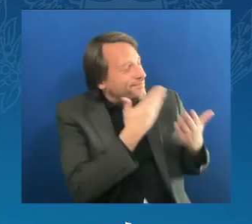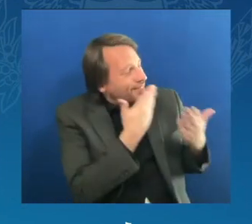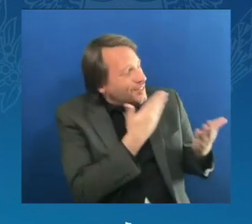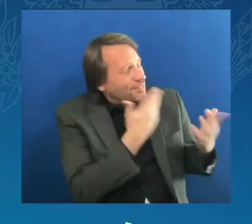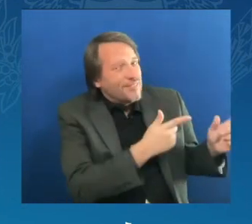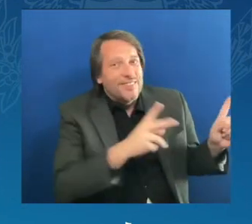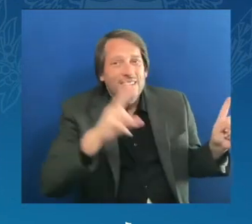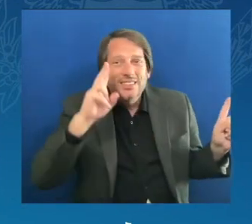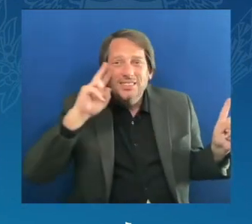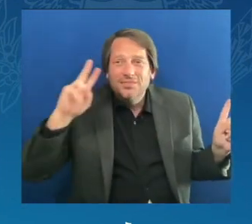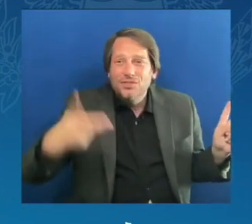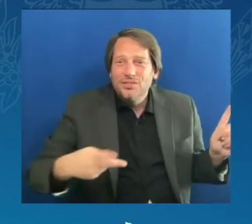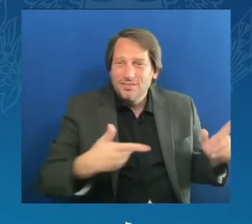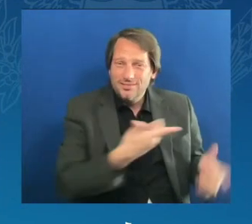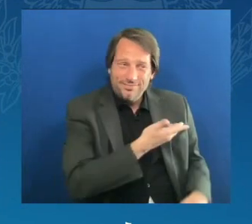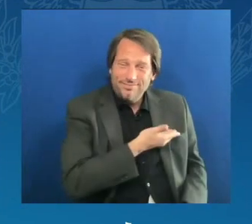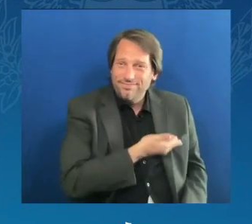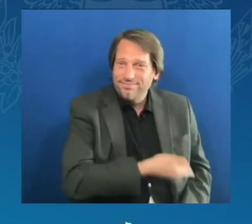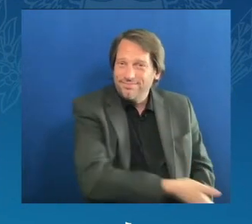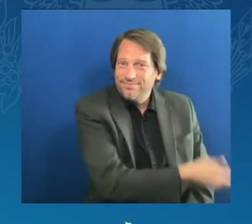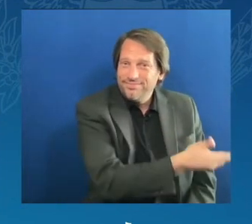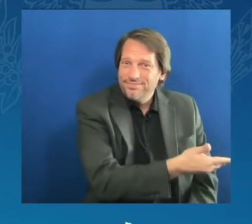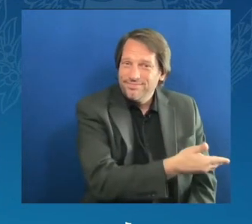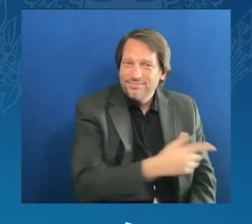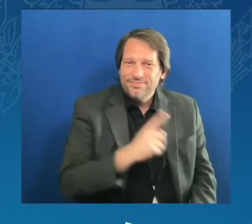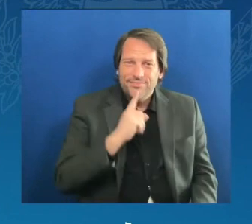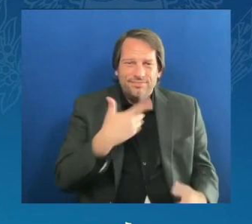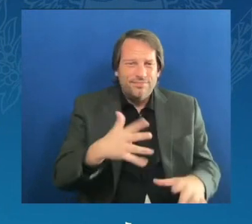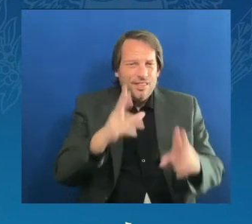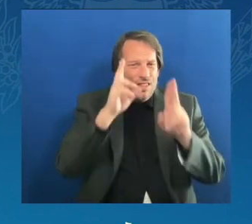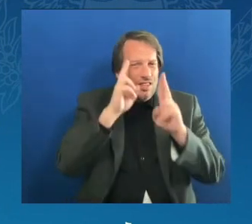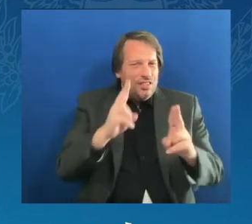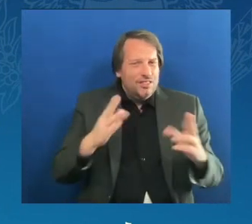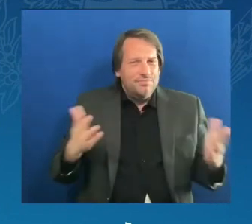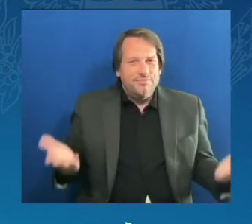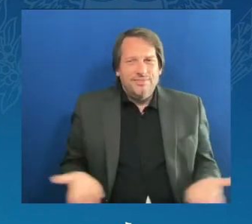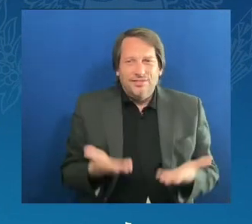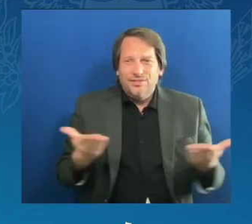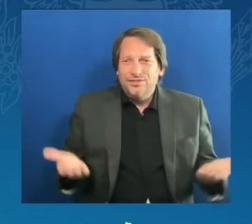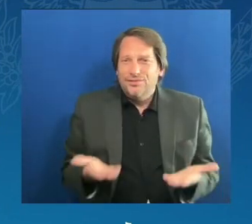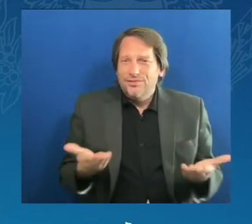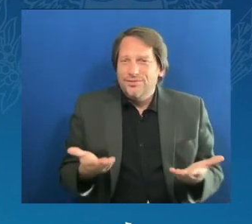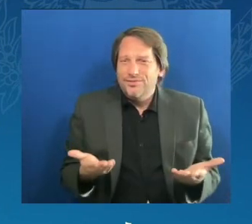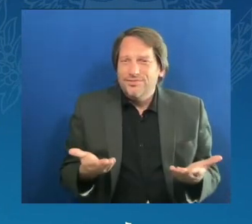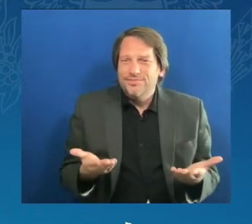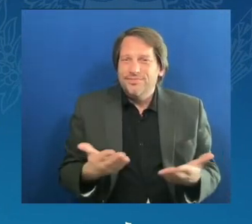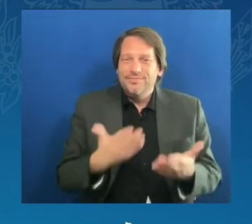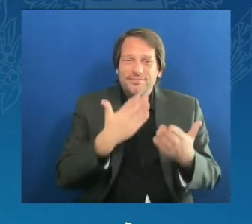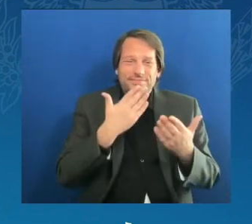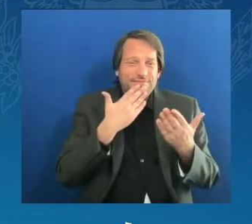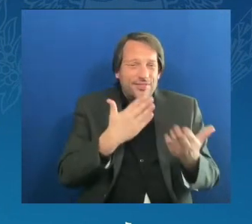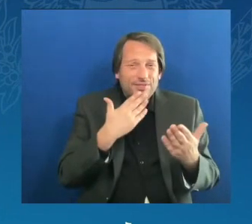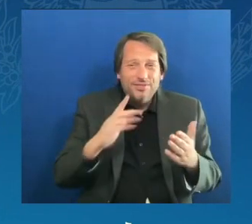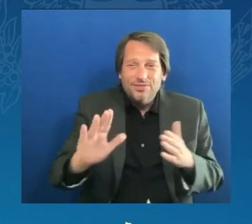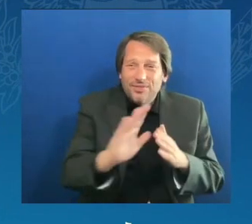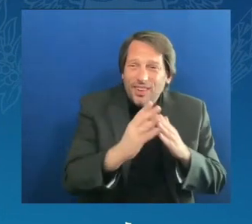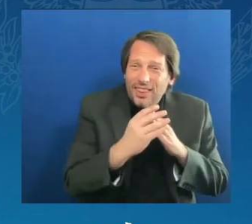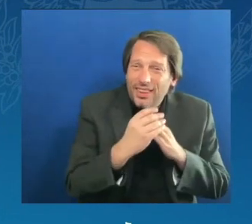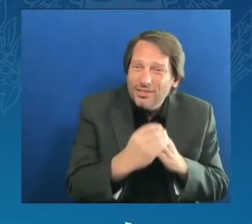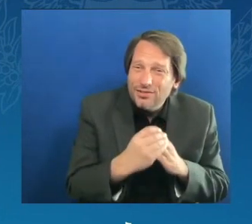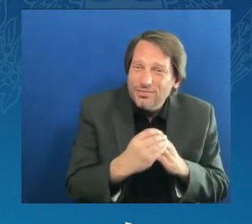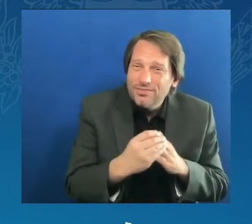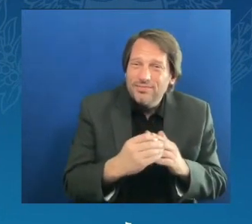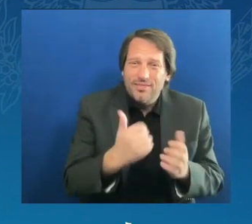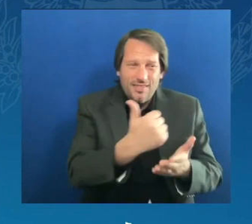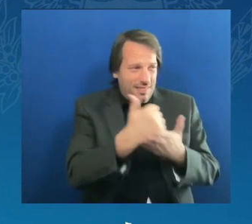And thank you very much for your leadership in helping us develop this new moment of promising